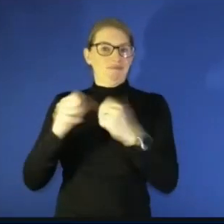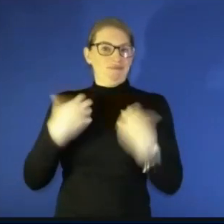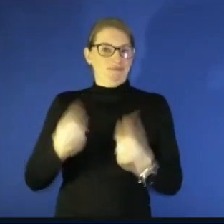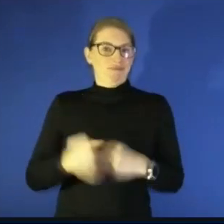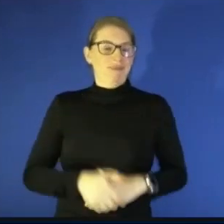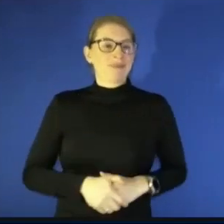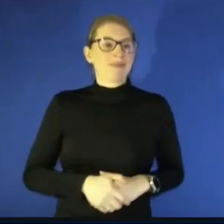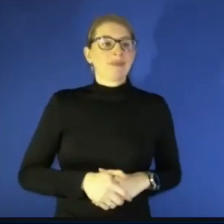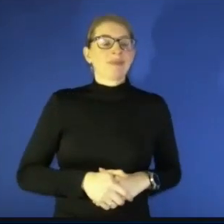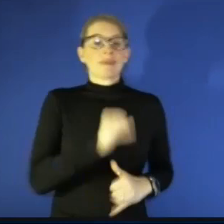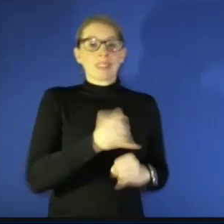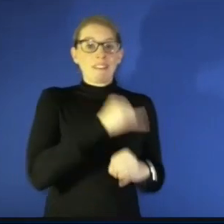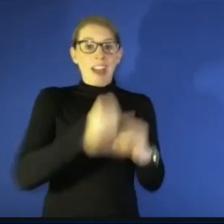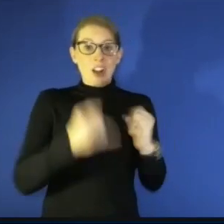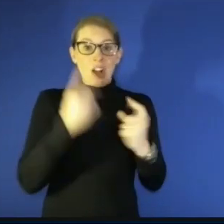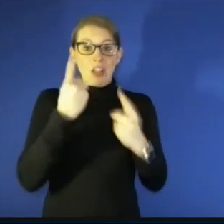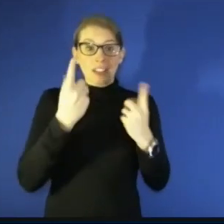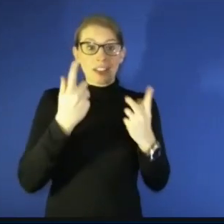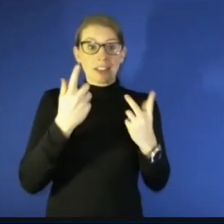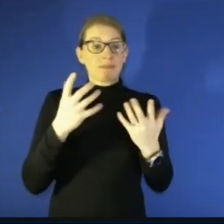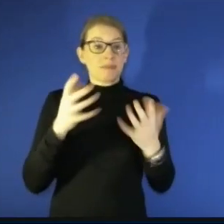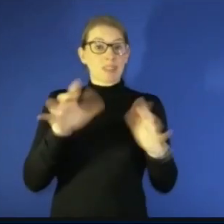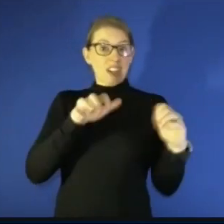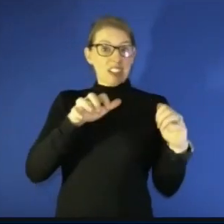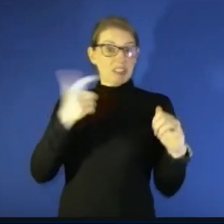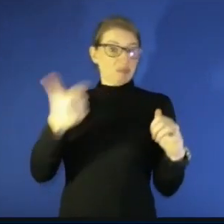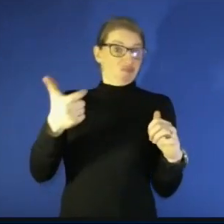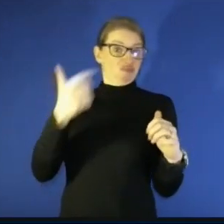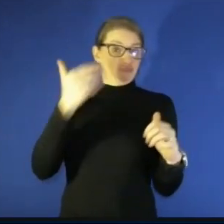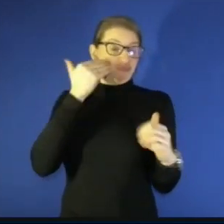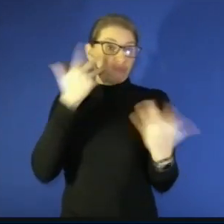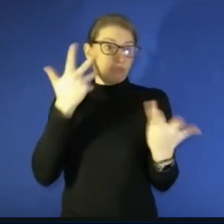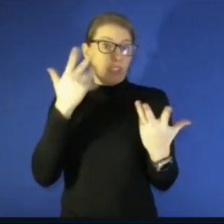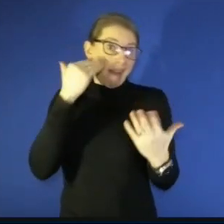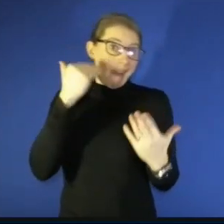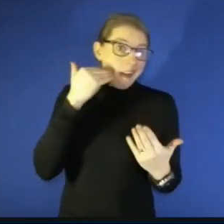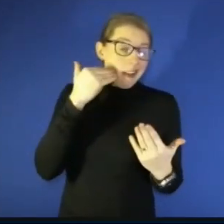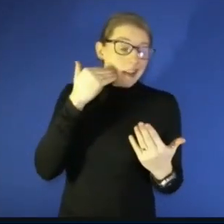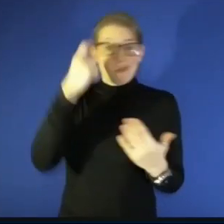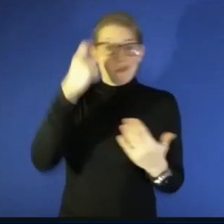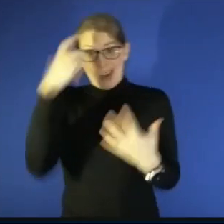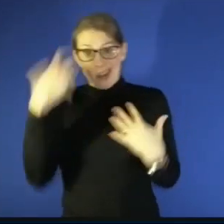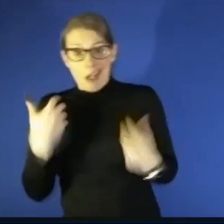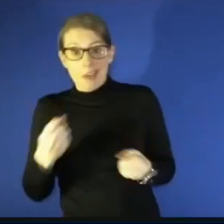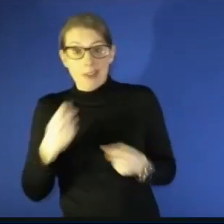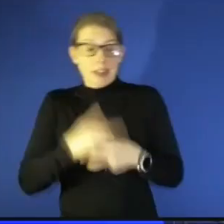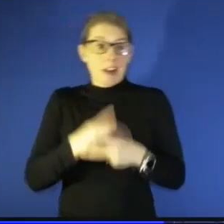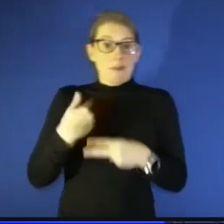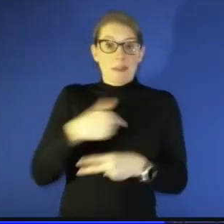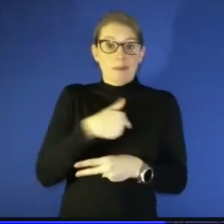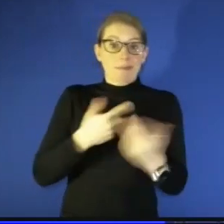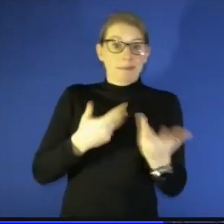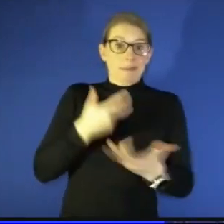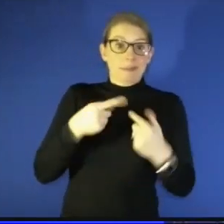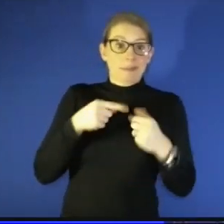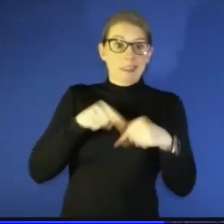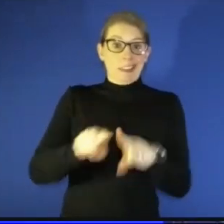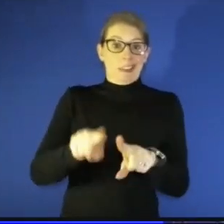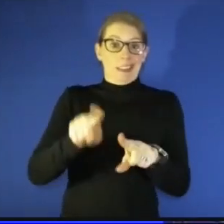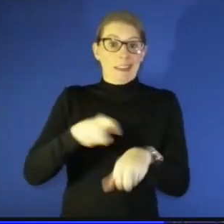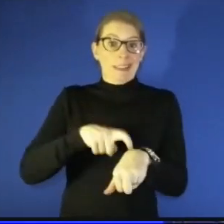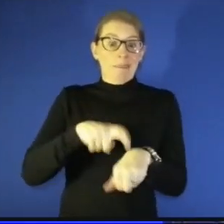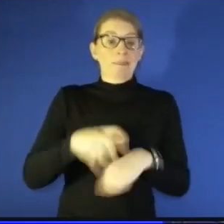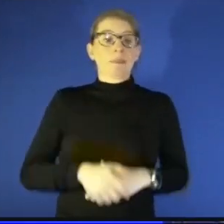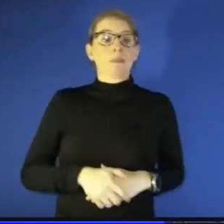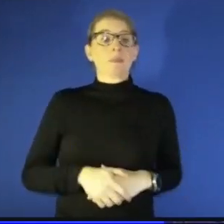What do you want our audience to know just about head health, brain health, and taking care of ourselves during this time? Oh, I think we've mentioned